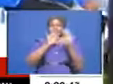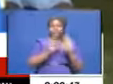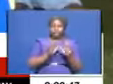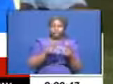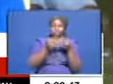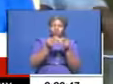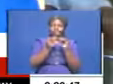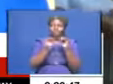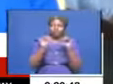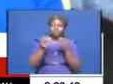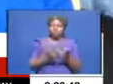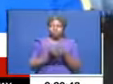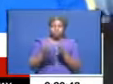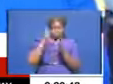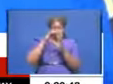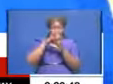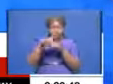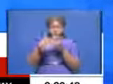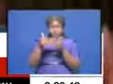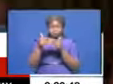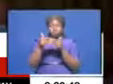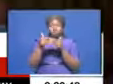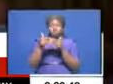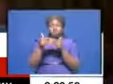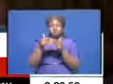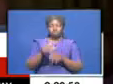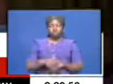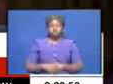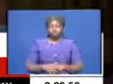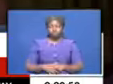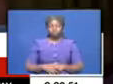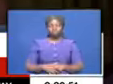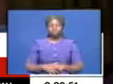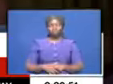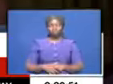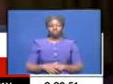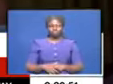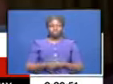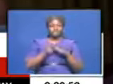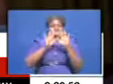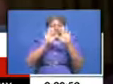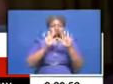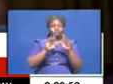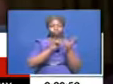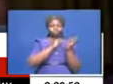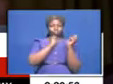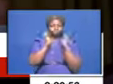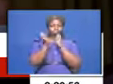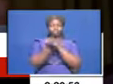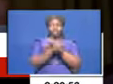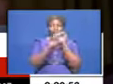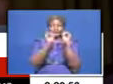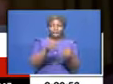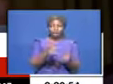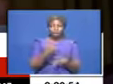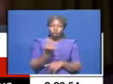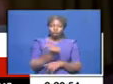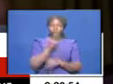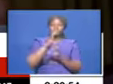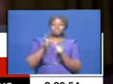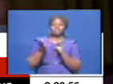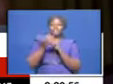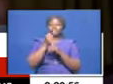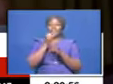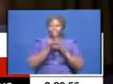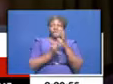opportunities for all and the strength of diversity. Meaningful transformation can only be achieved if